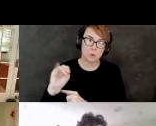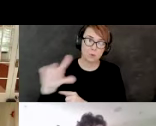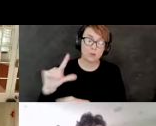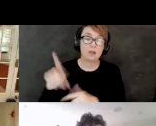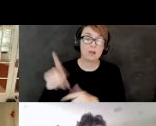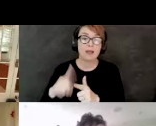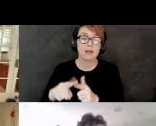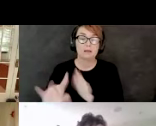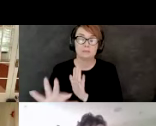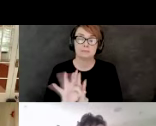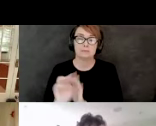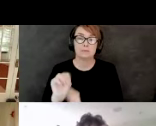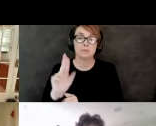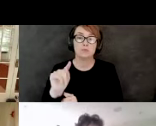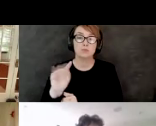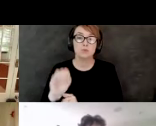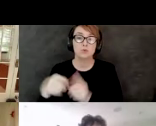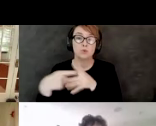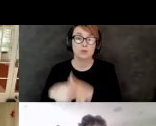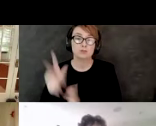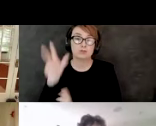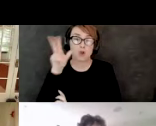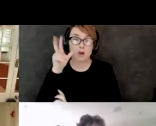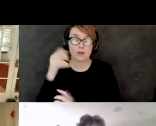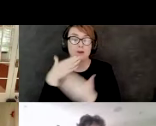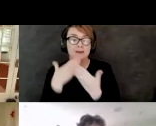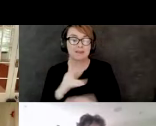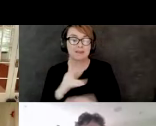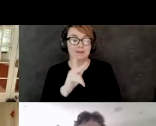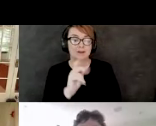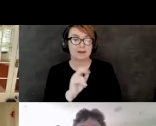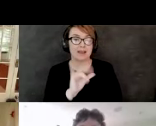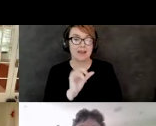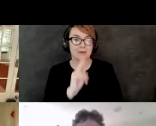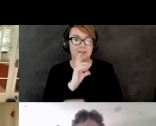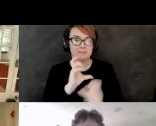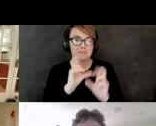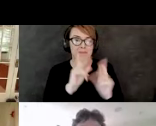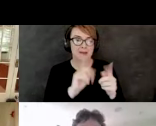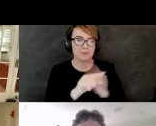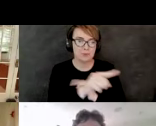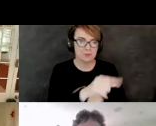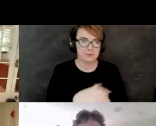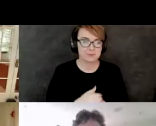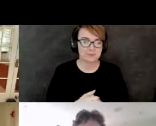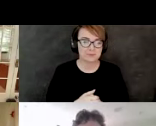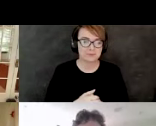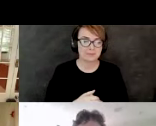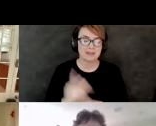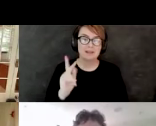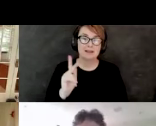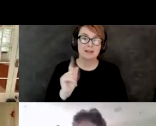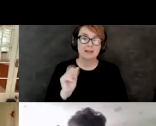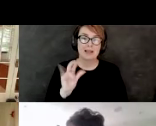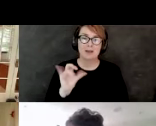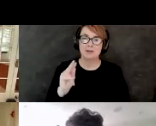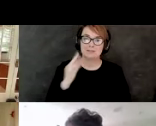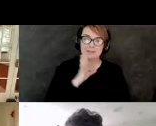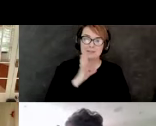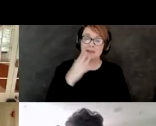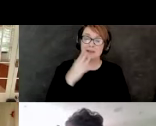audio original. Thank you, Karen. Back to you. Thank you, Mark. If English is your preferred language,